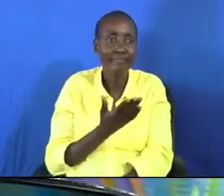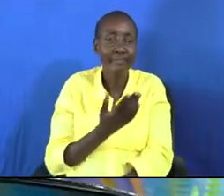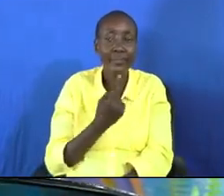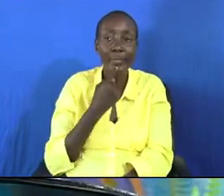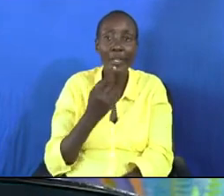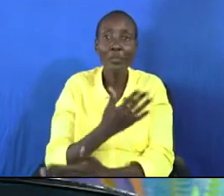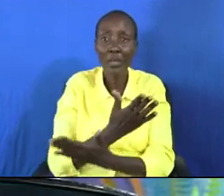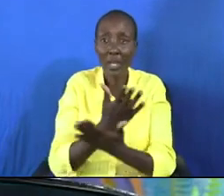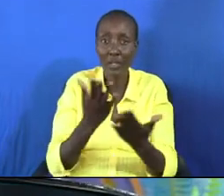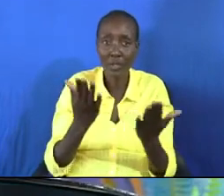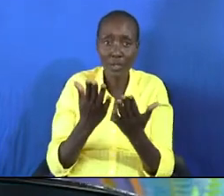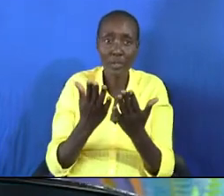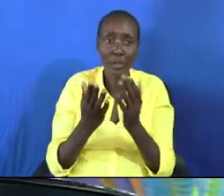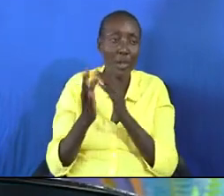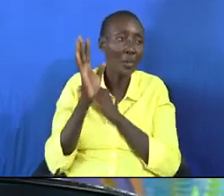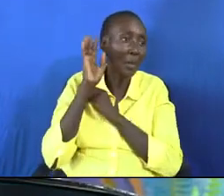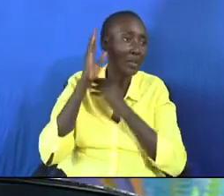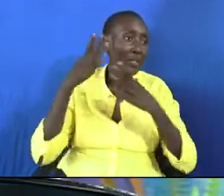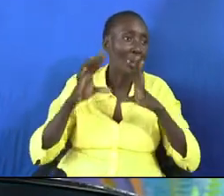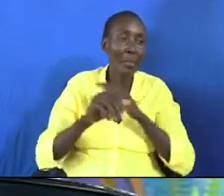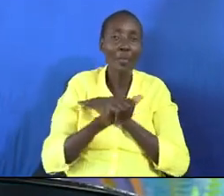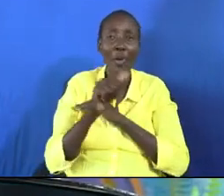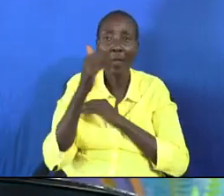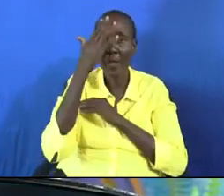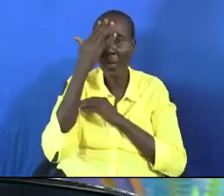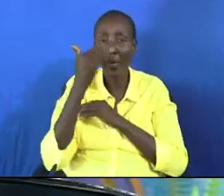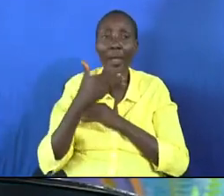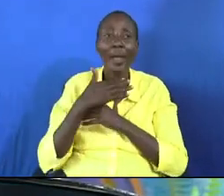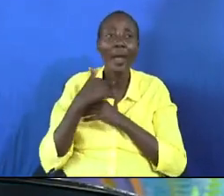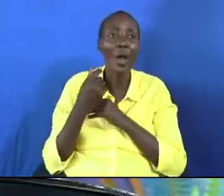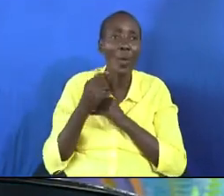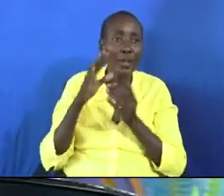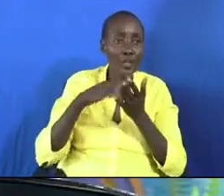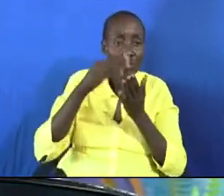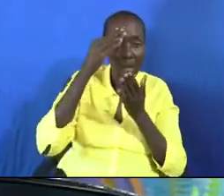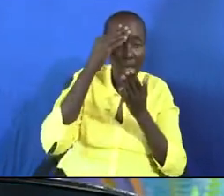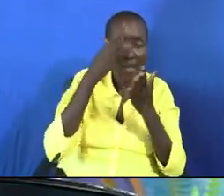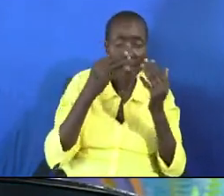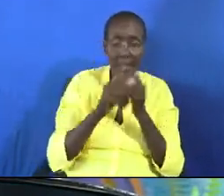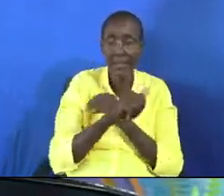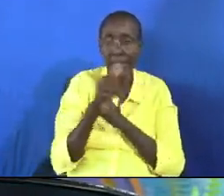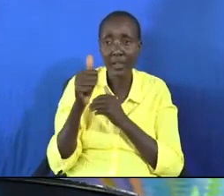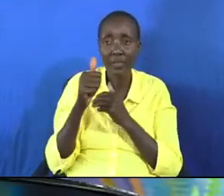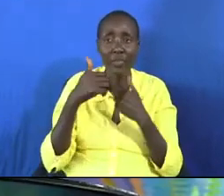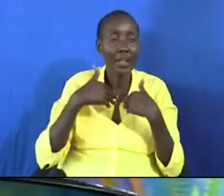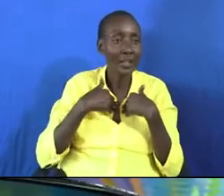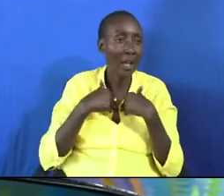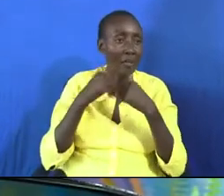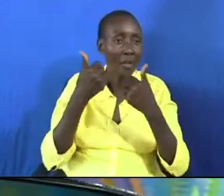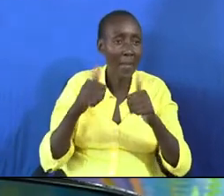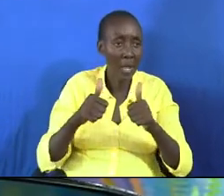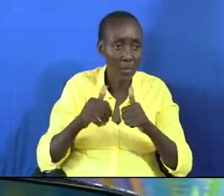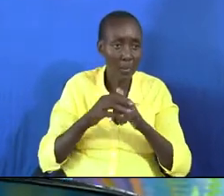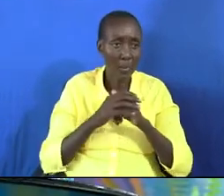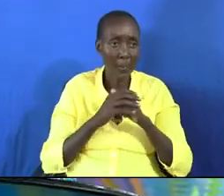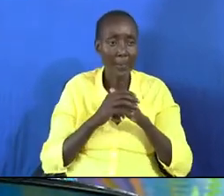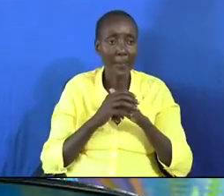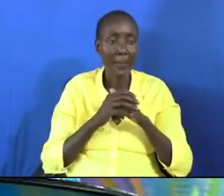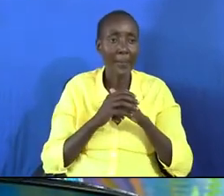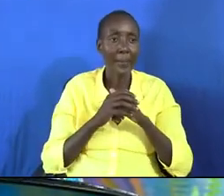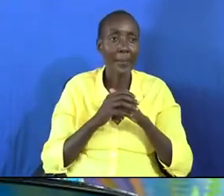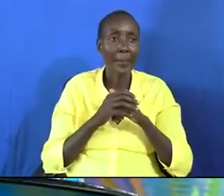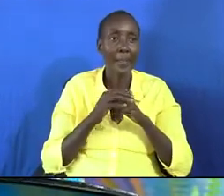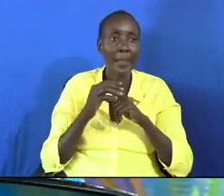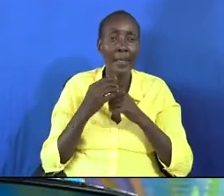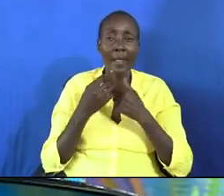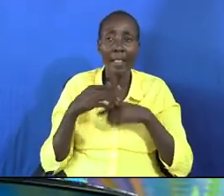I've told you I'm listening to other people because I want to discover something that I don't have. And I